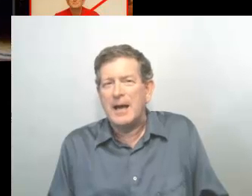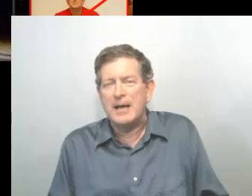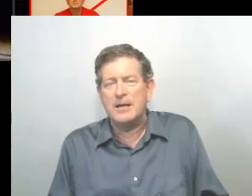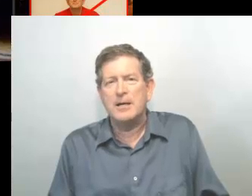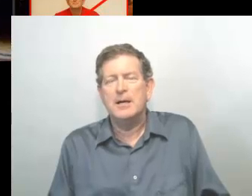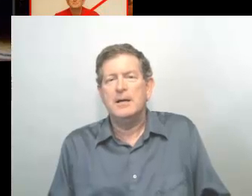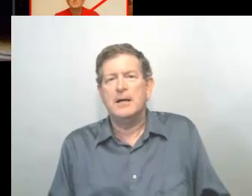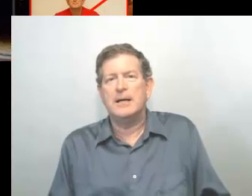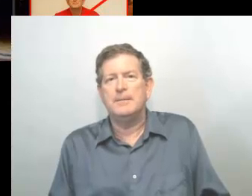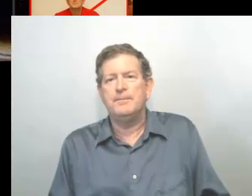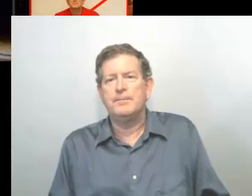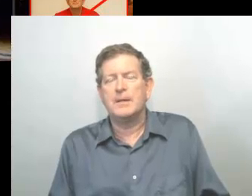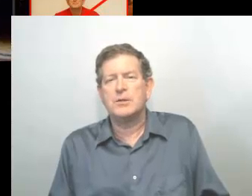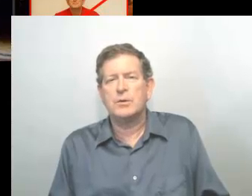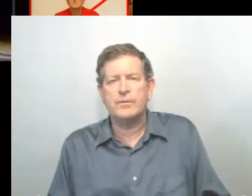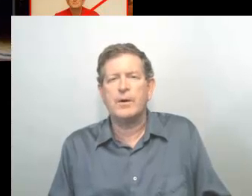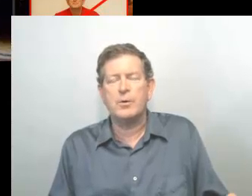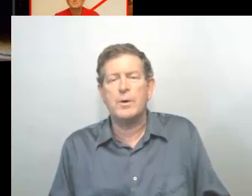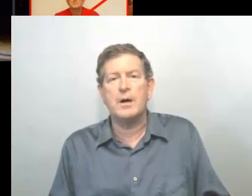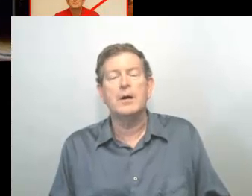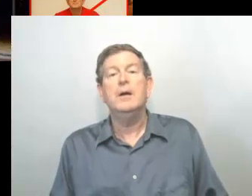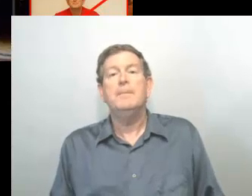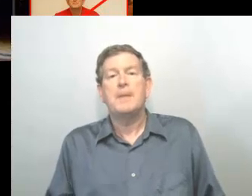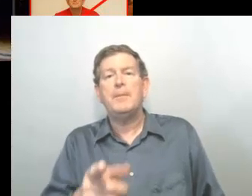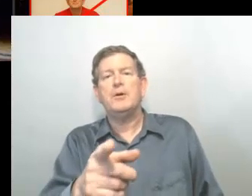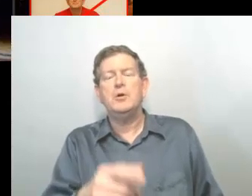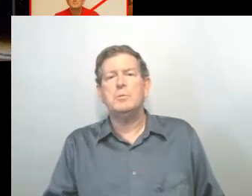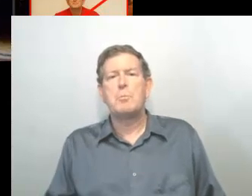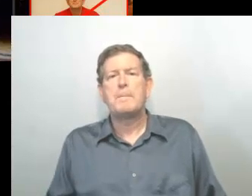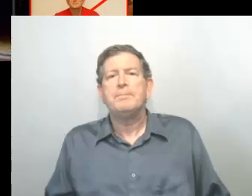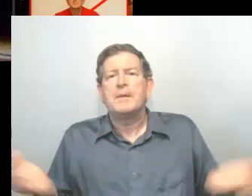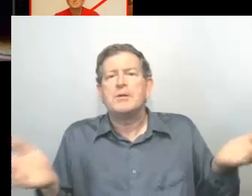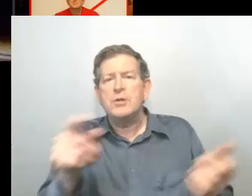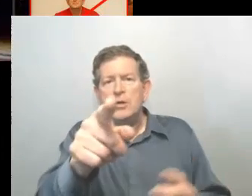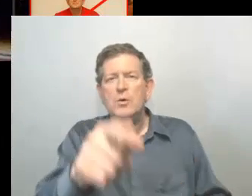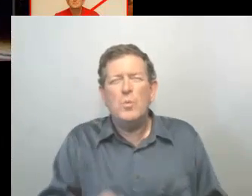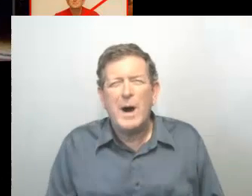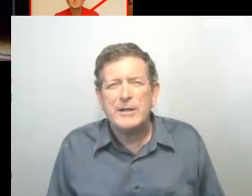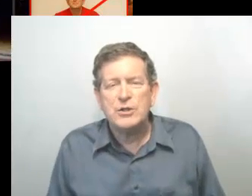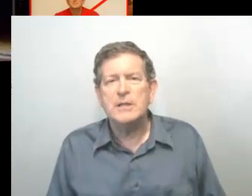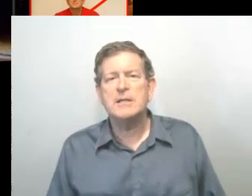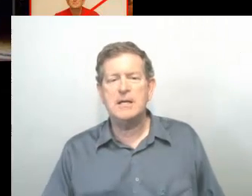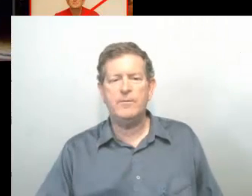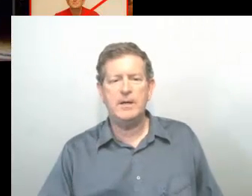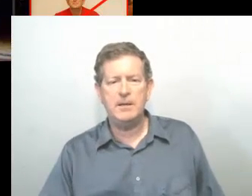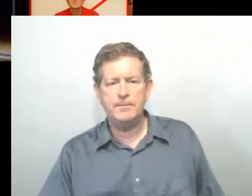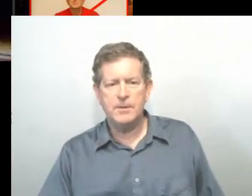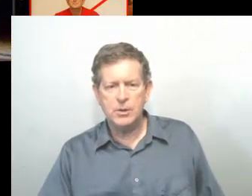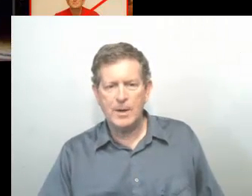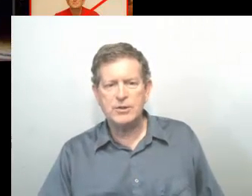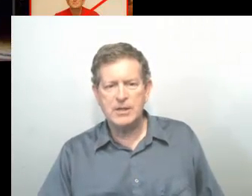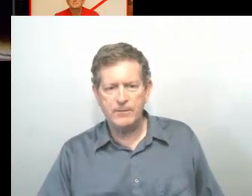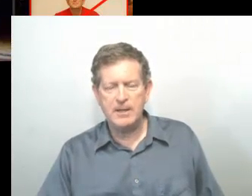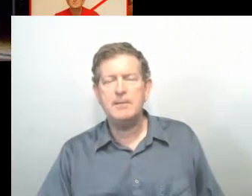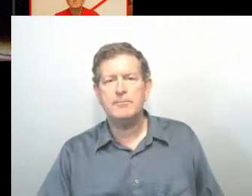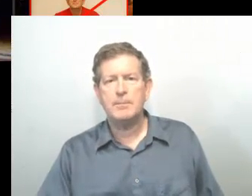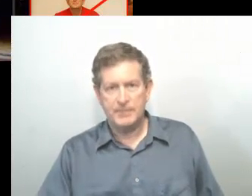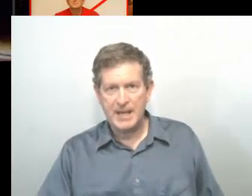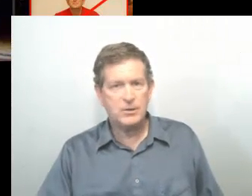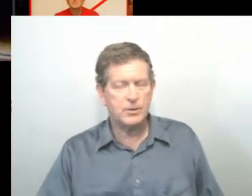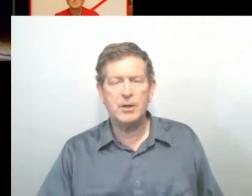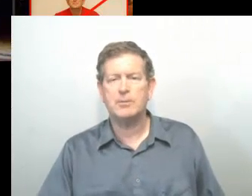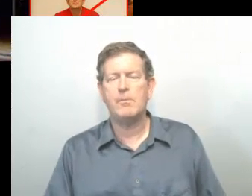that I like, so it's very rare. How about you? Do you watch TV? Do you watch